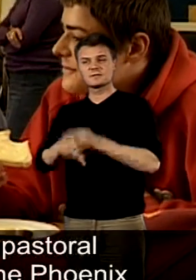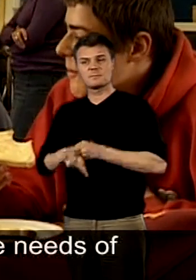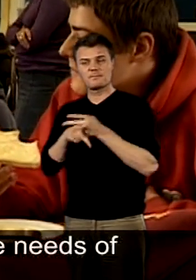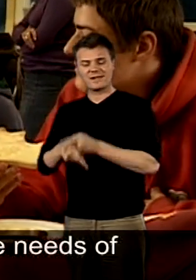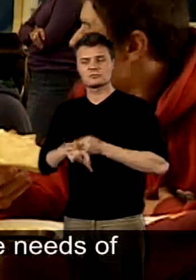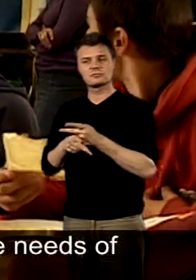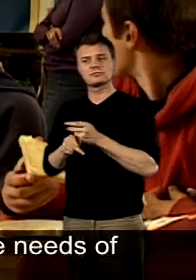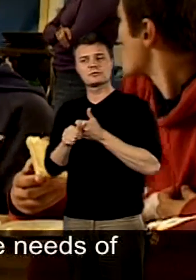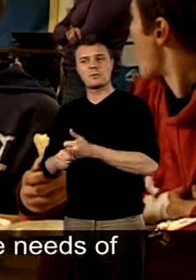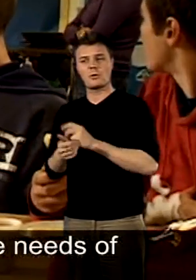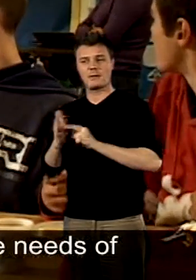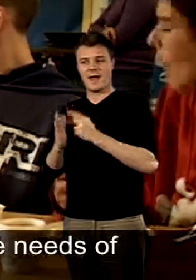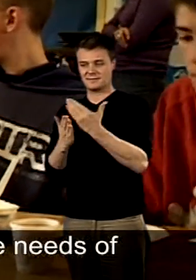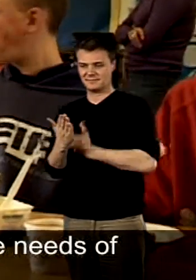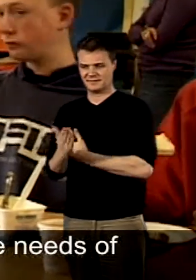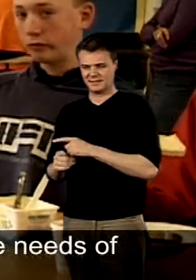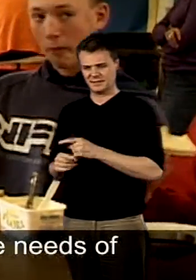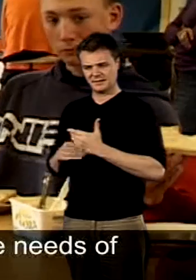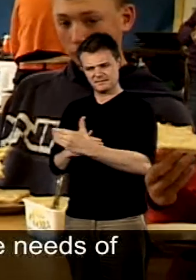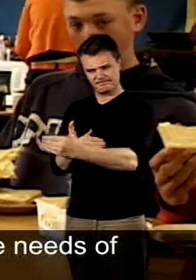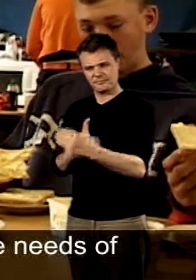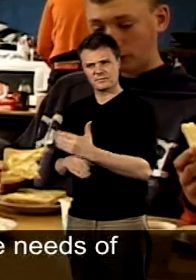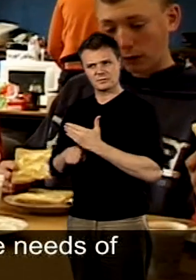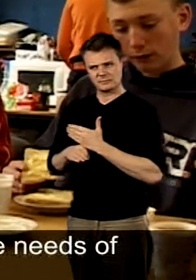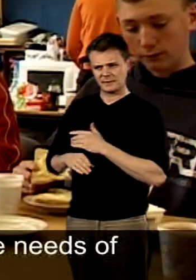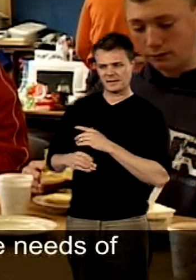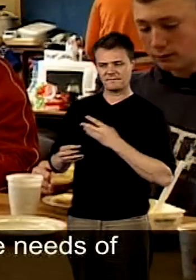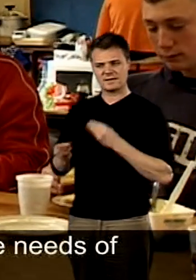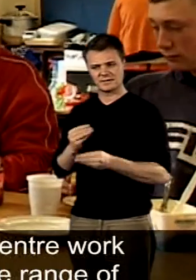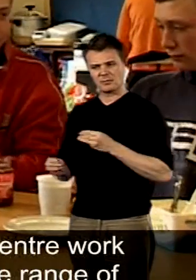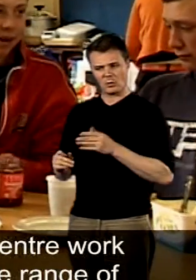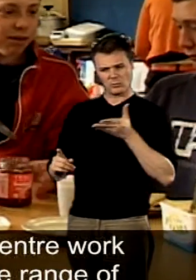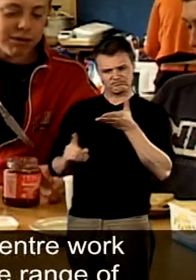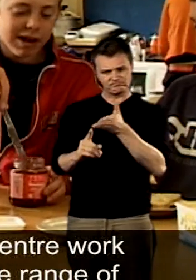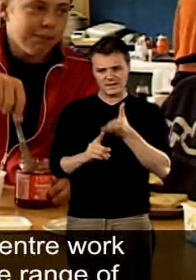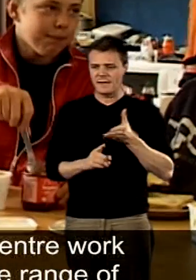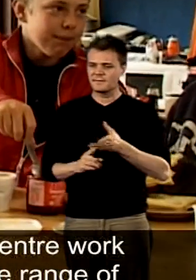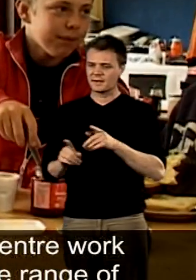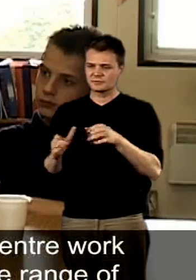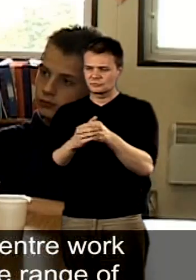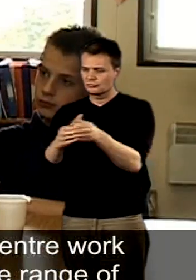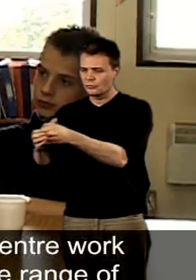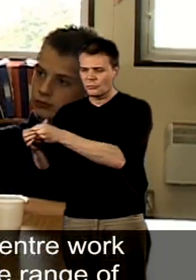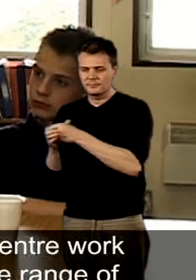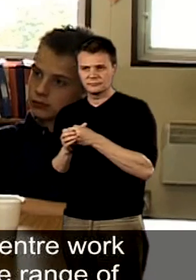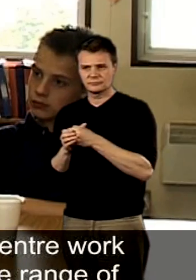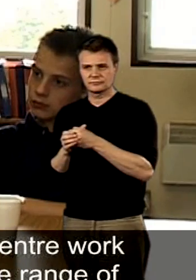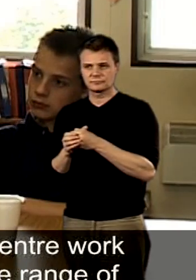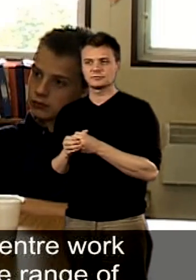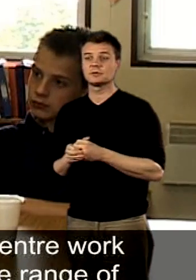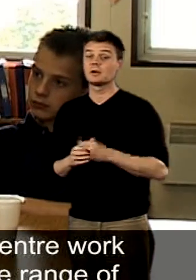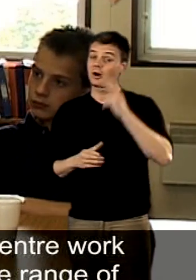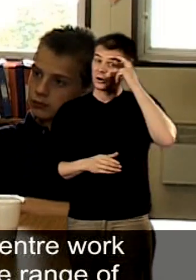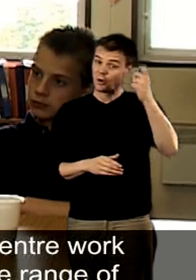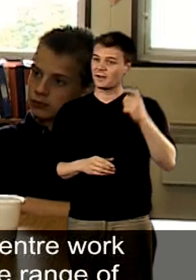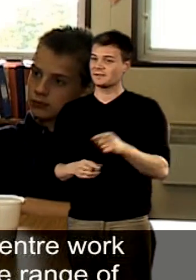Phoenix Centre is flexible and tailored to the needs of small groups of pupils. Froome College and the Phoenix Centre work closely with